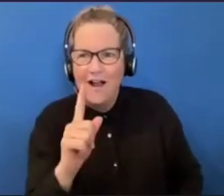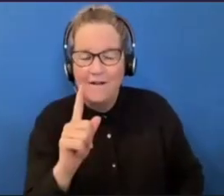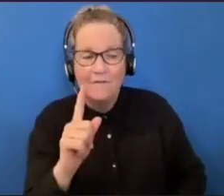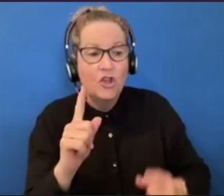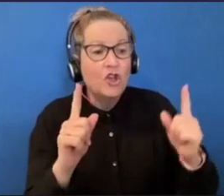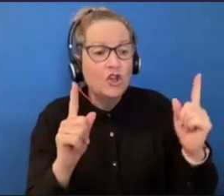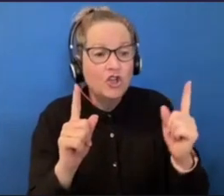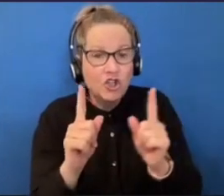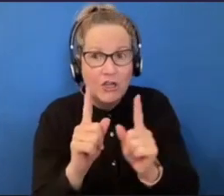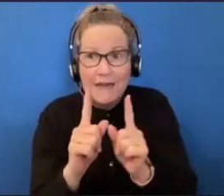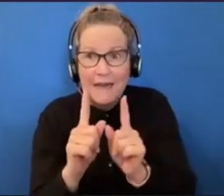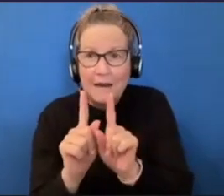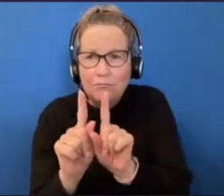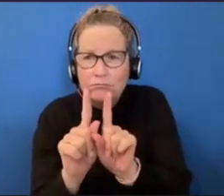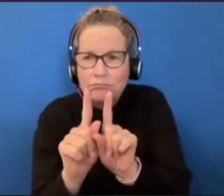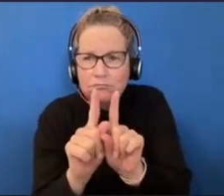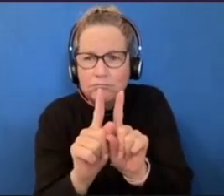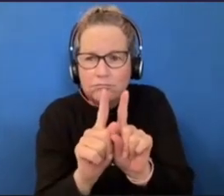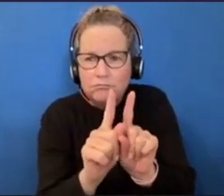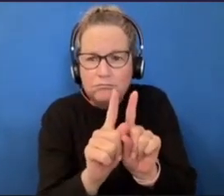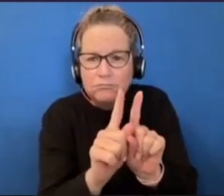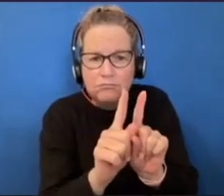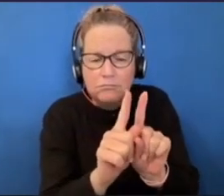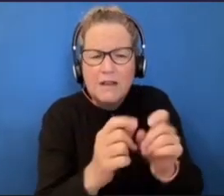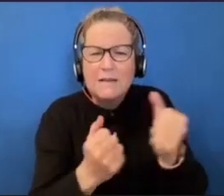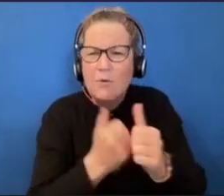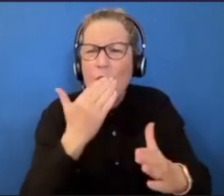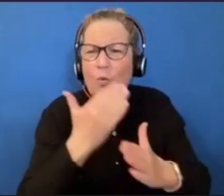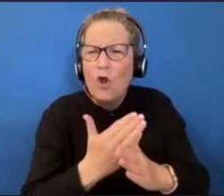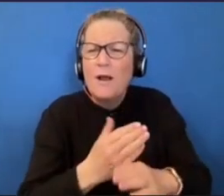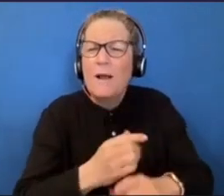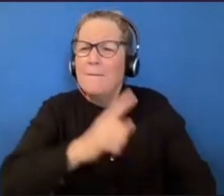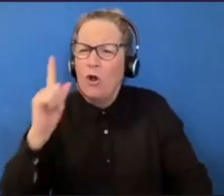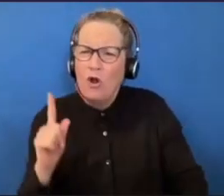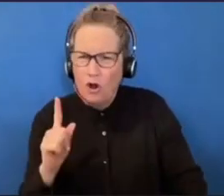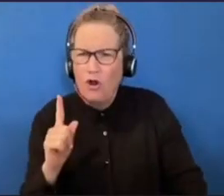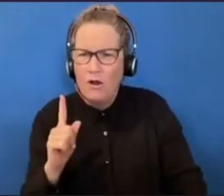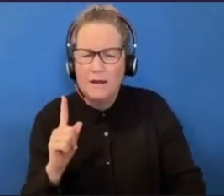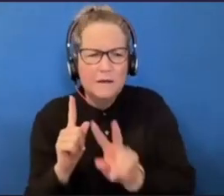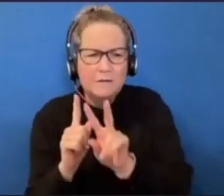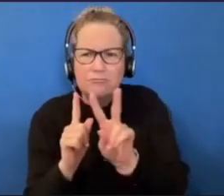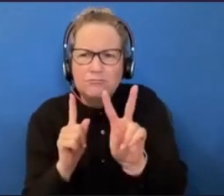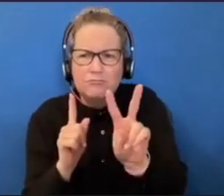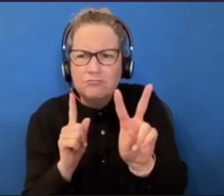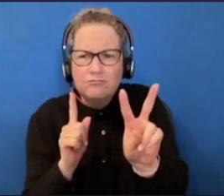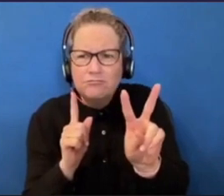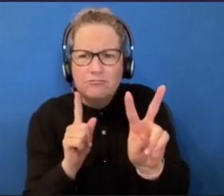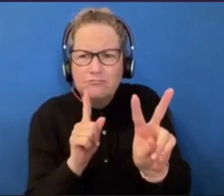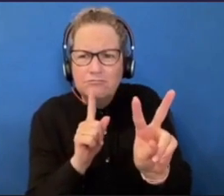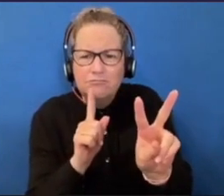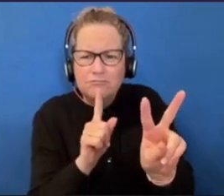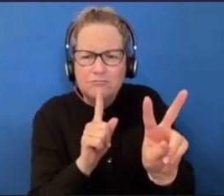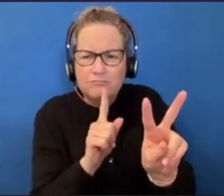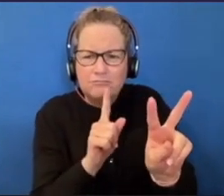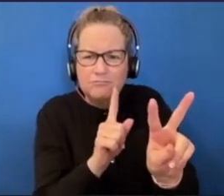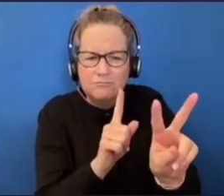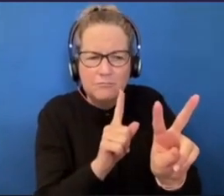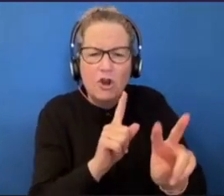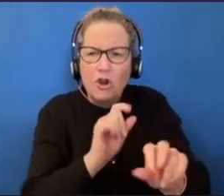arm, walks me into her living room and helps me feel thoroughly, thoroughly welcomed, right? And so here is